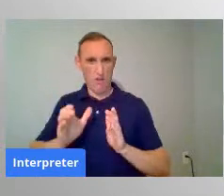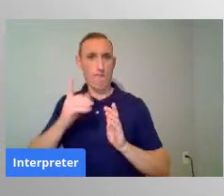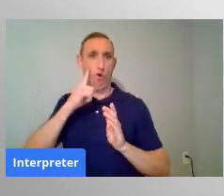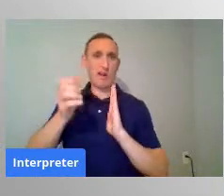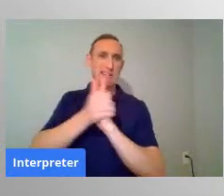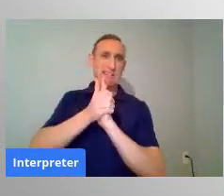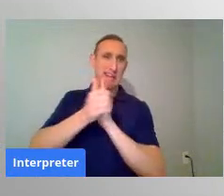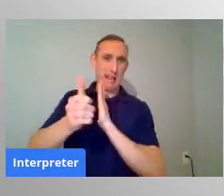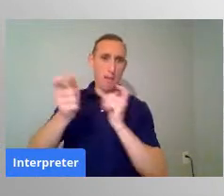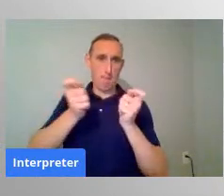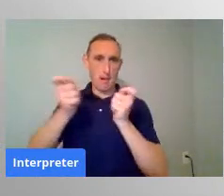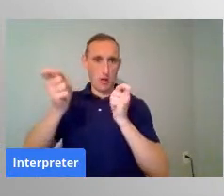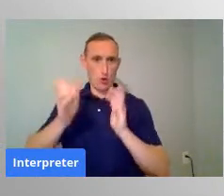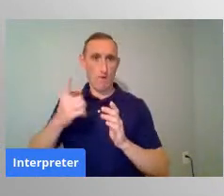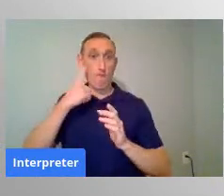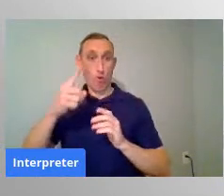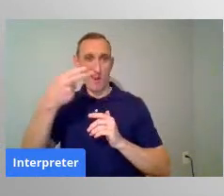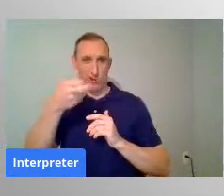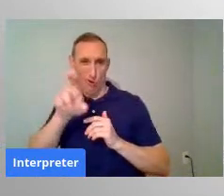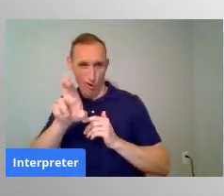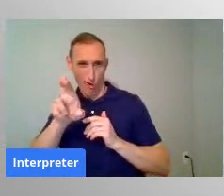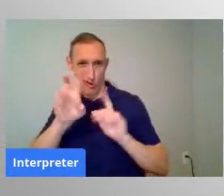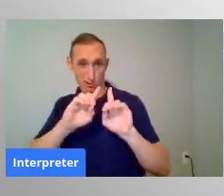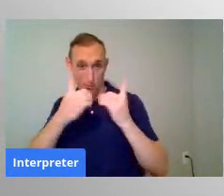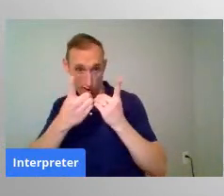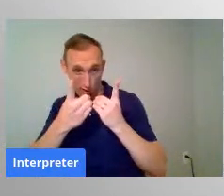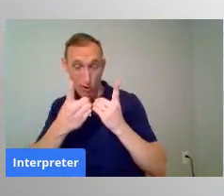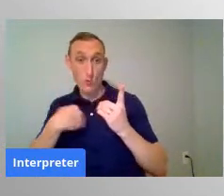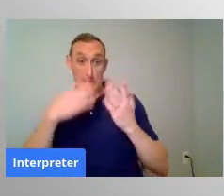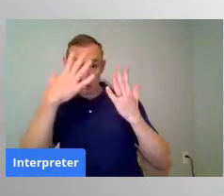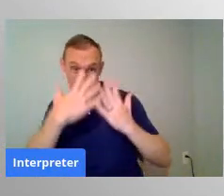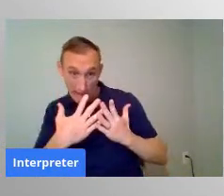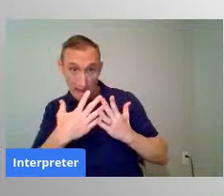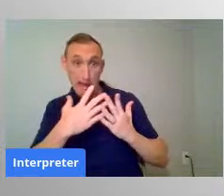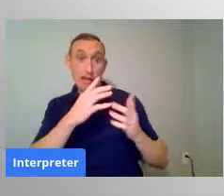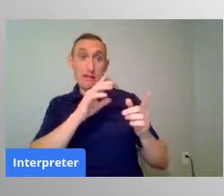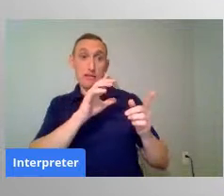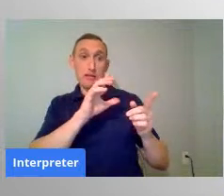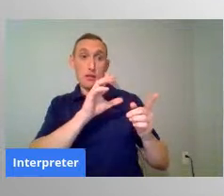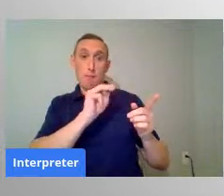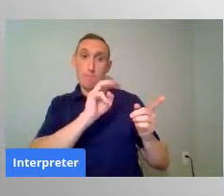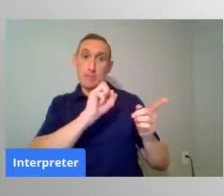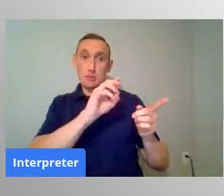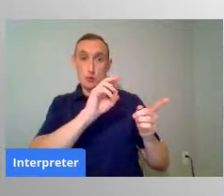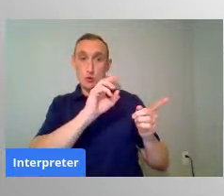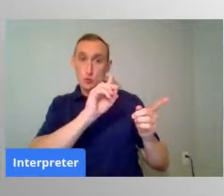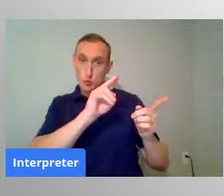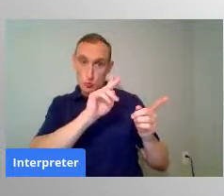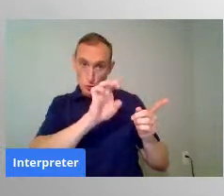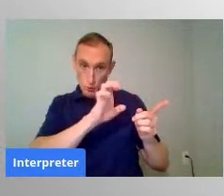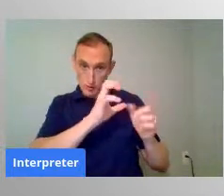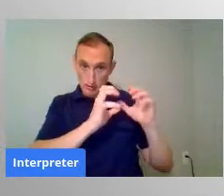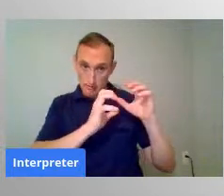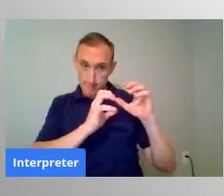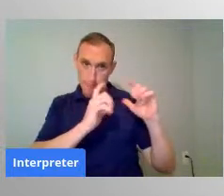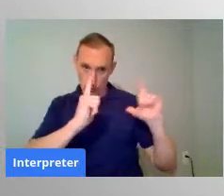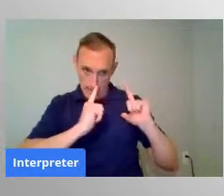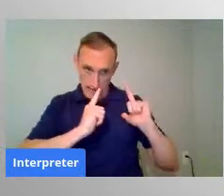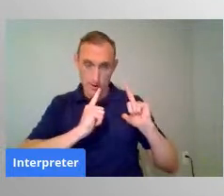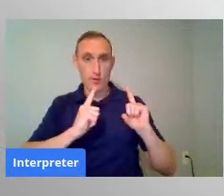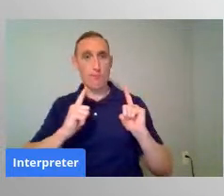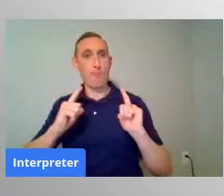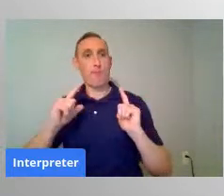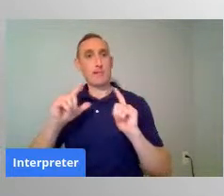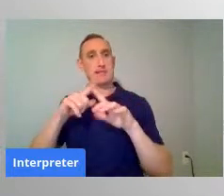HR department. So we are sad to lose Mrs. Duke and wish her well, and we at the same time welcome our 2